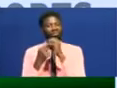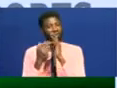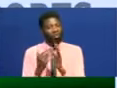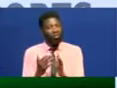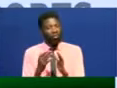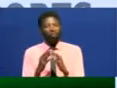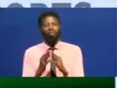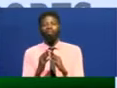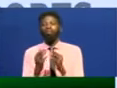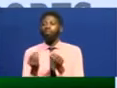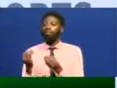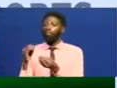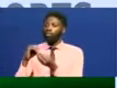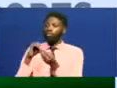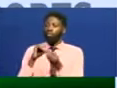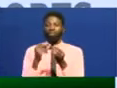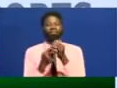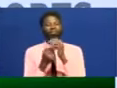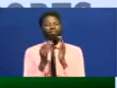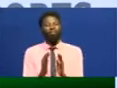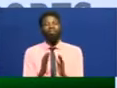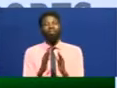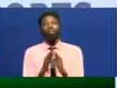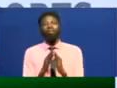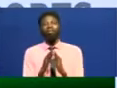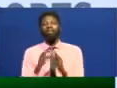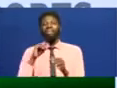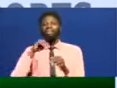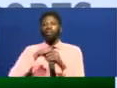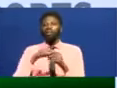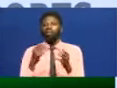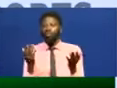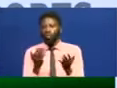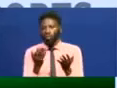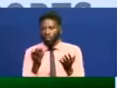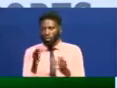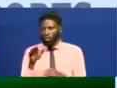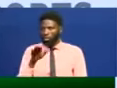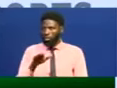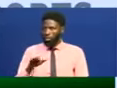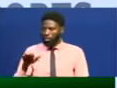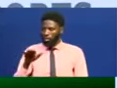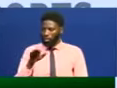especially partners in the field of